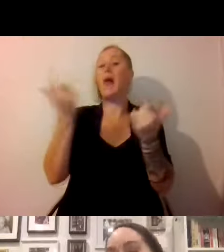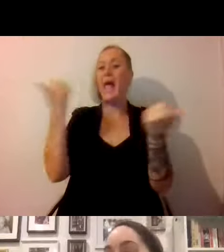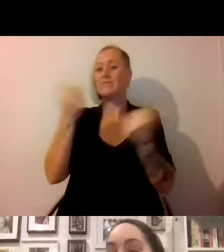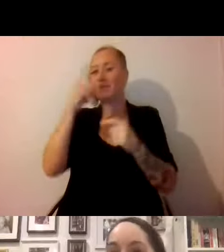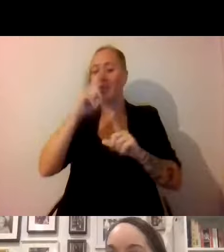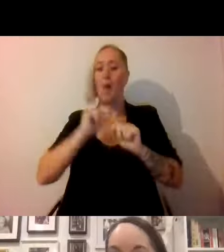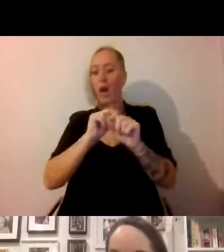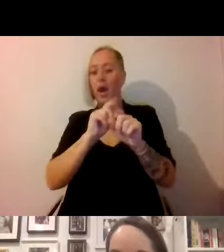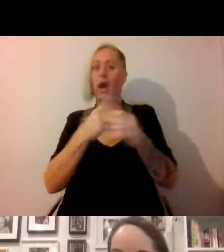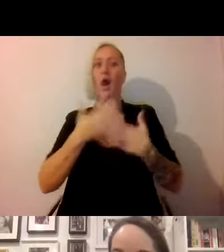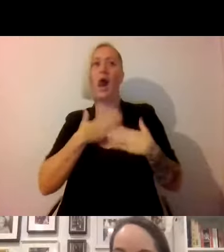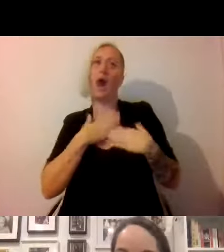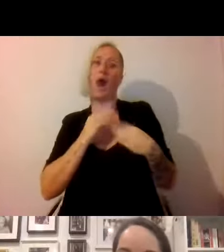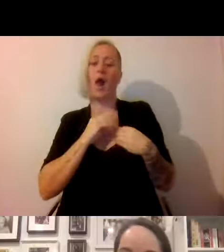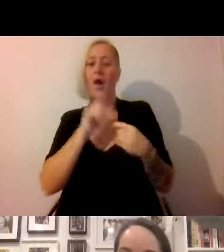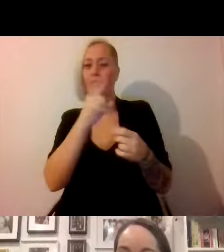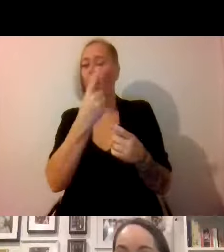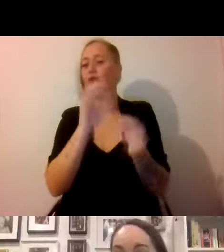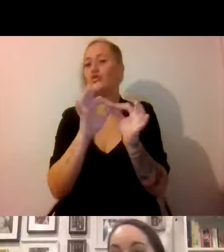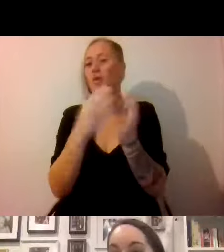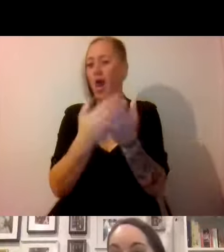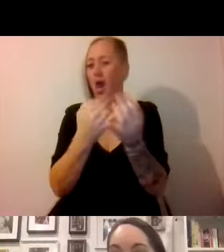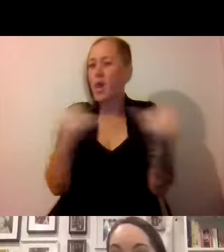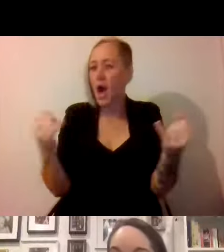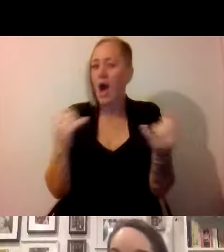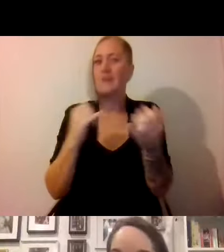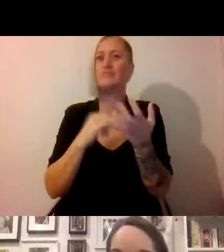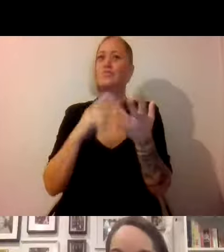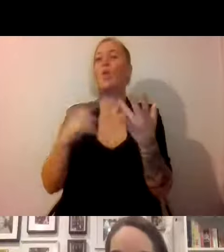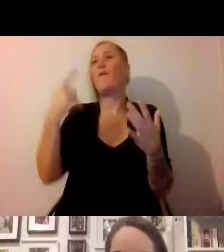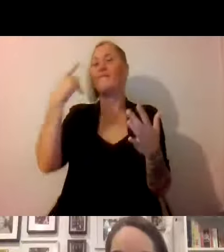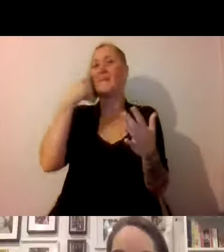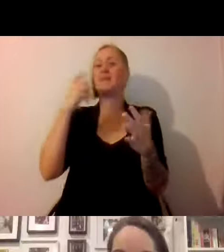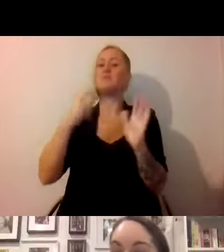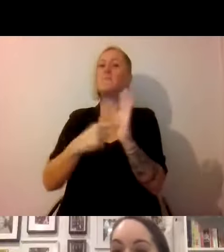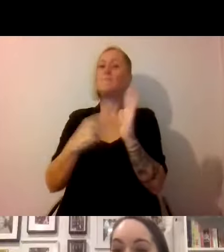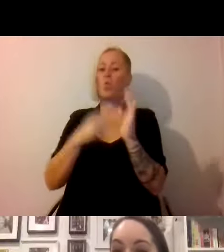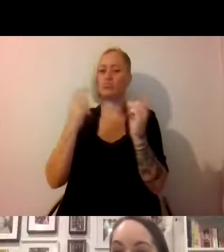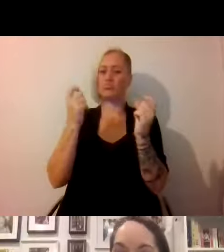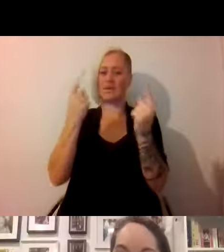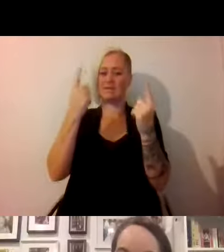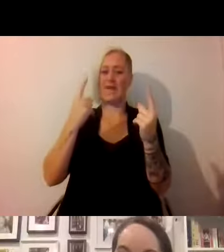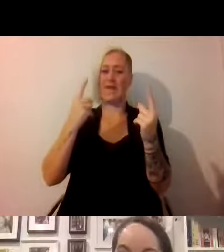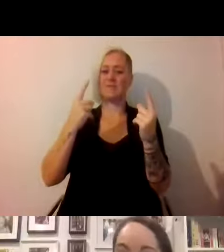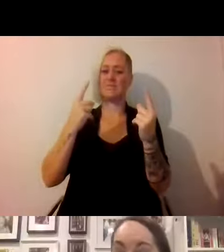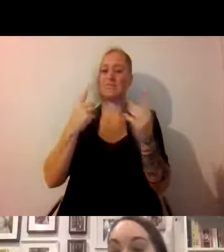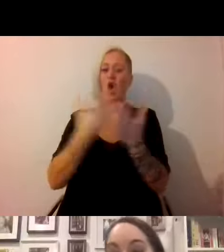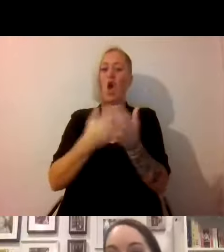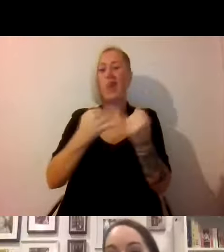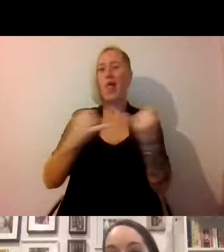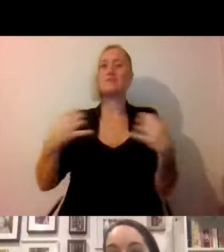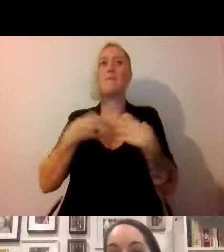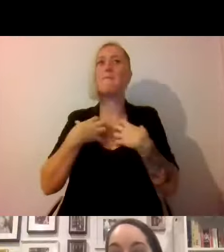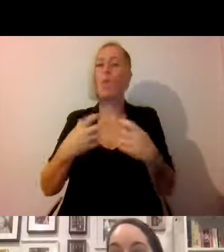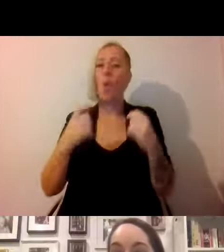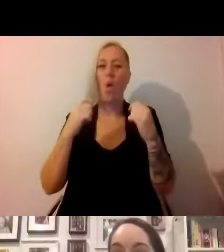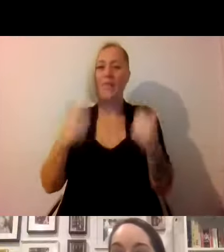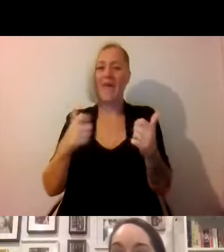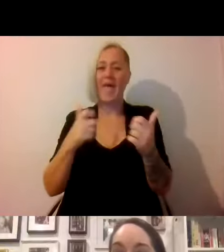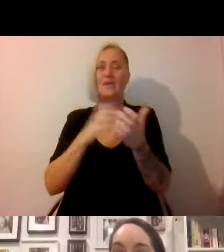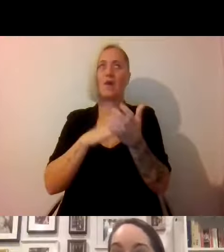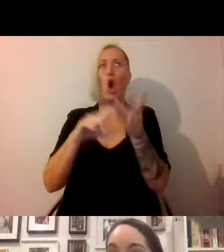I guess I'm just flagging the fact that it's important to recognise that AUSLAN's more than a kind of a faddish hobby. It's a vital means of